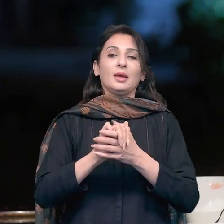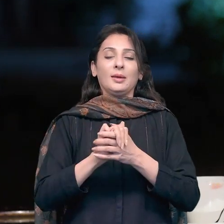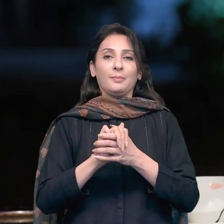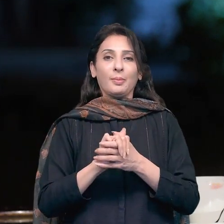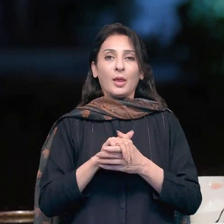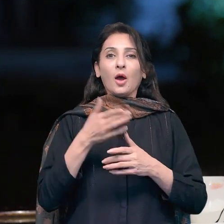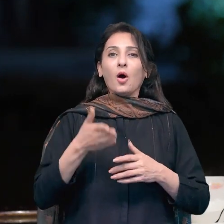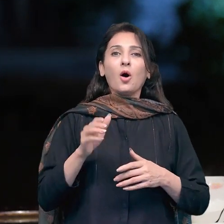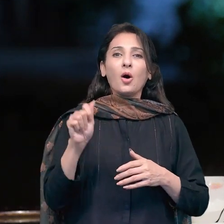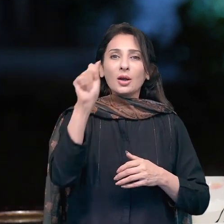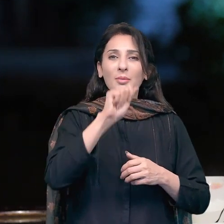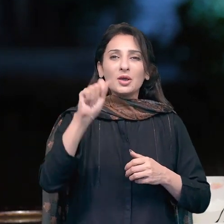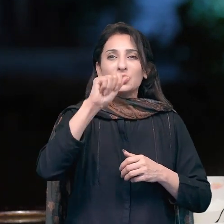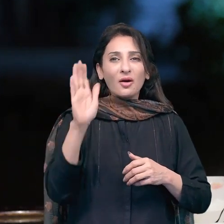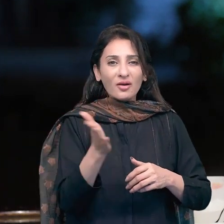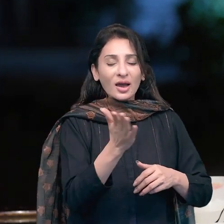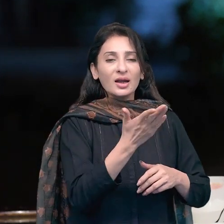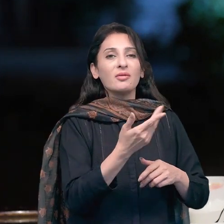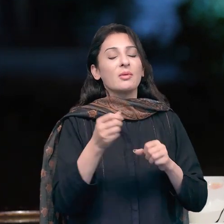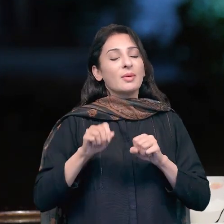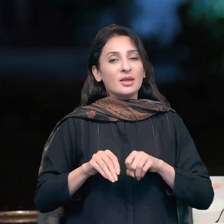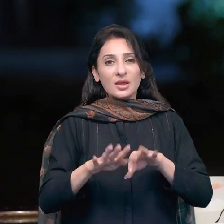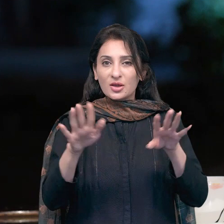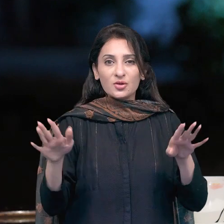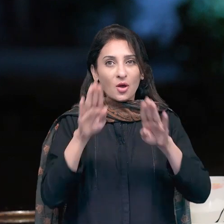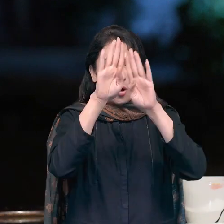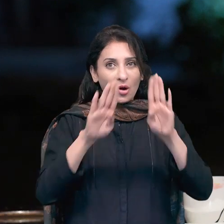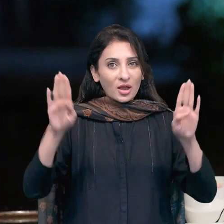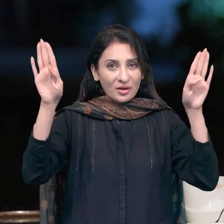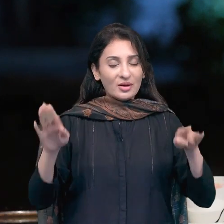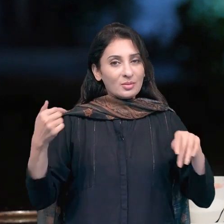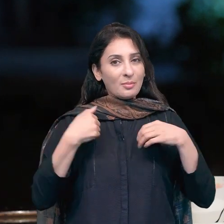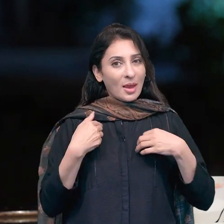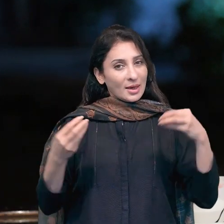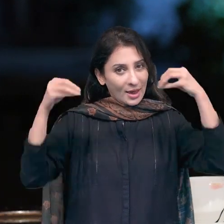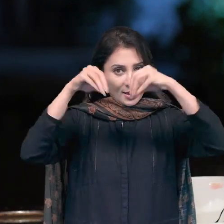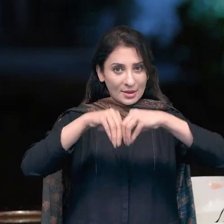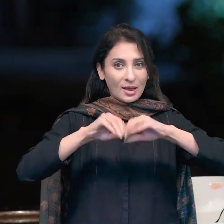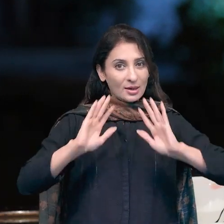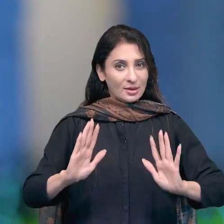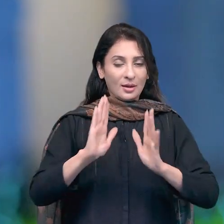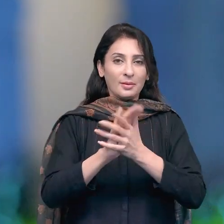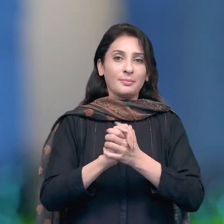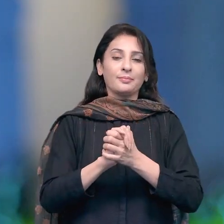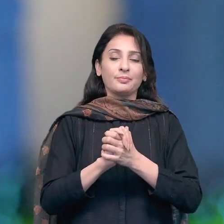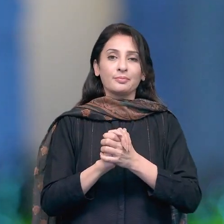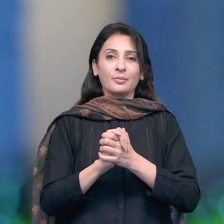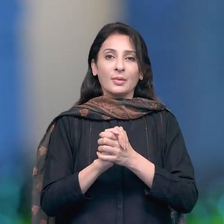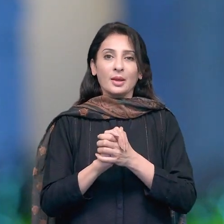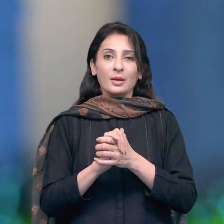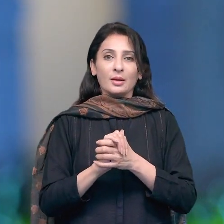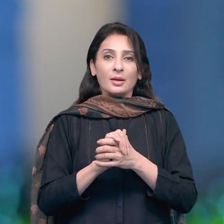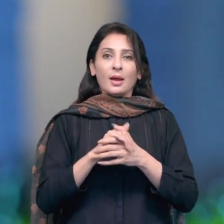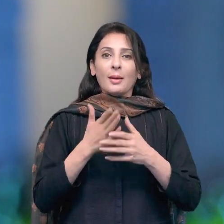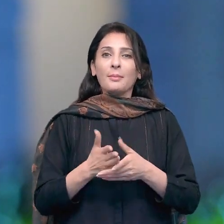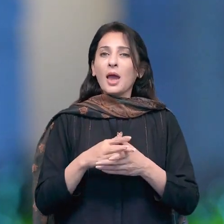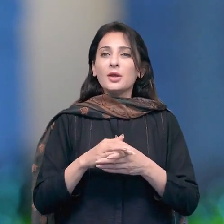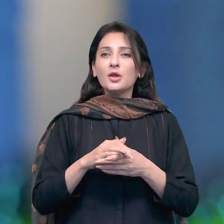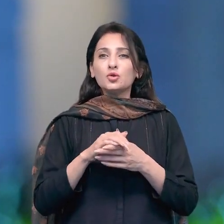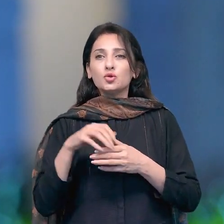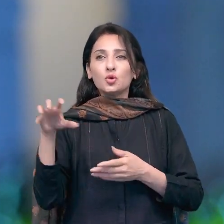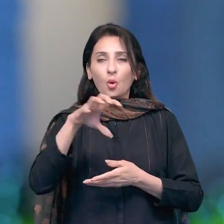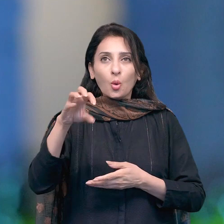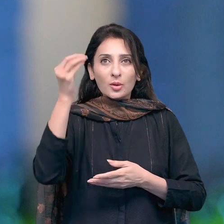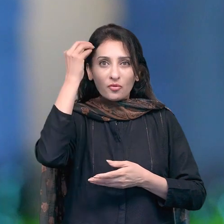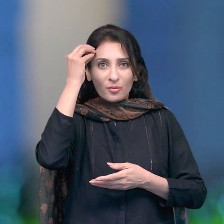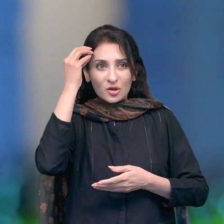including Yale, Yale Asia, and many other local events, I'd like to think I'm fairly in touch with global issues. All this information that I've gathered doing